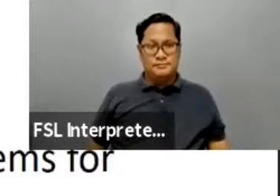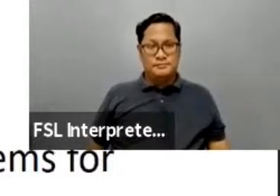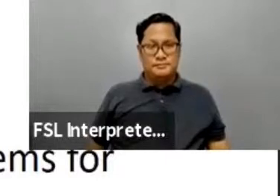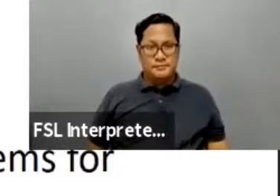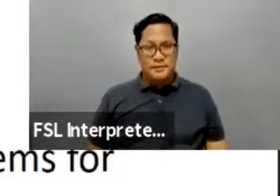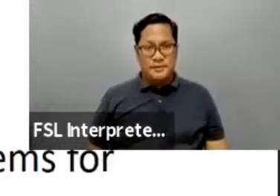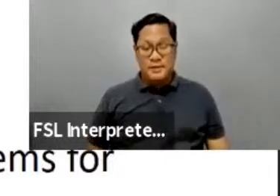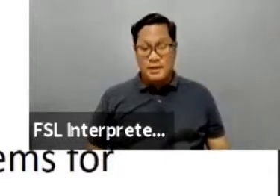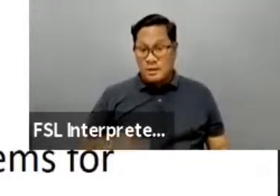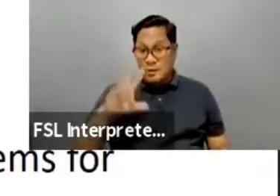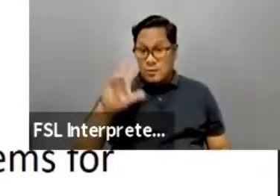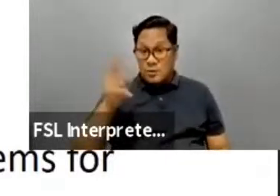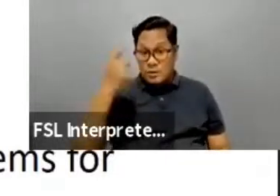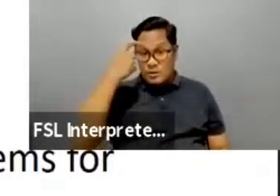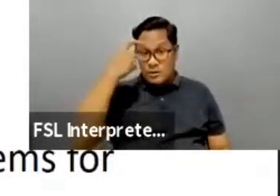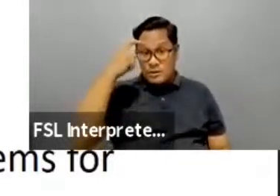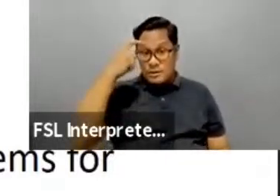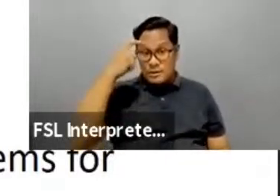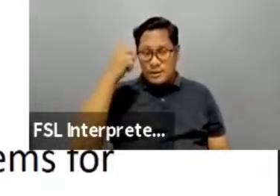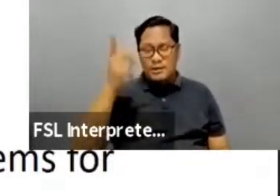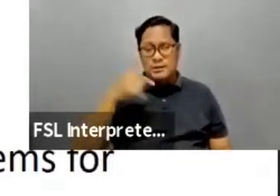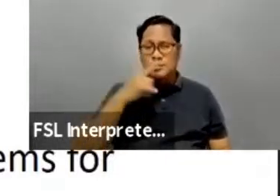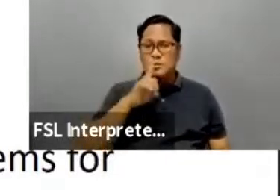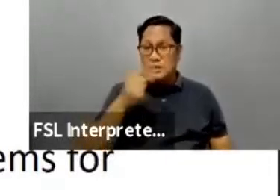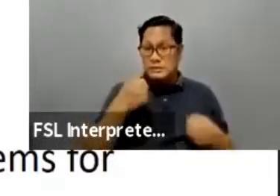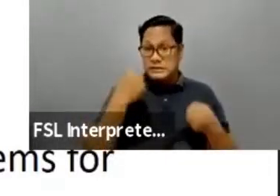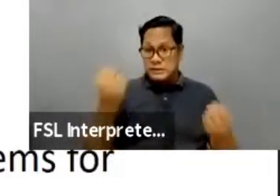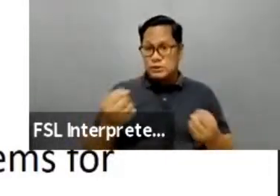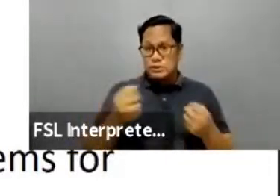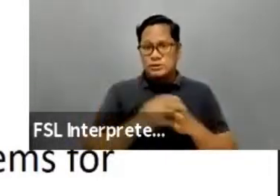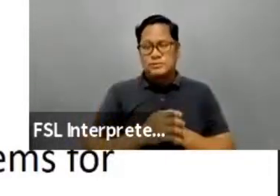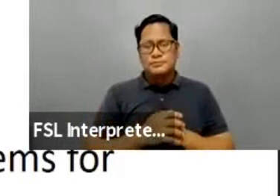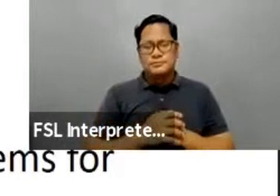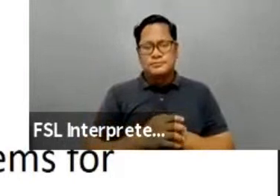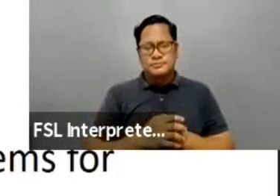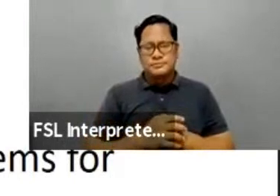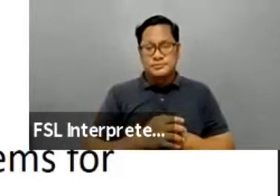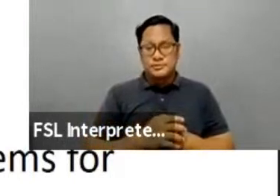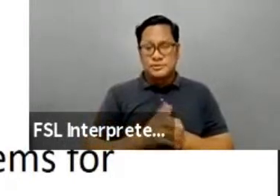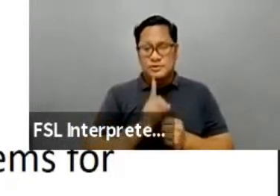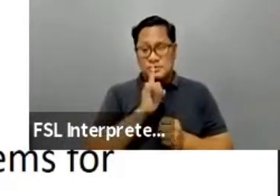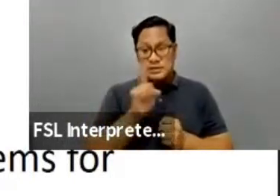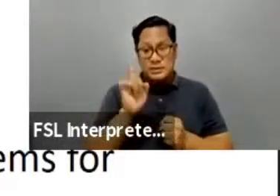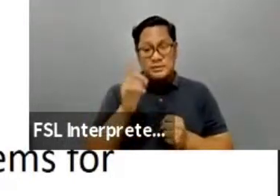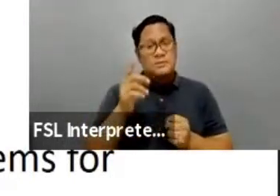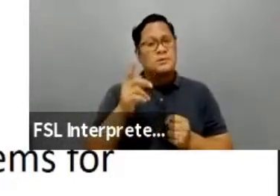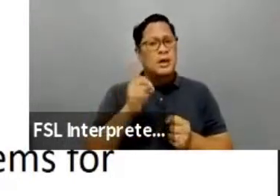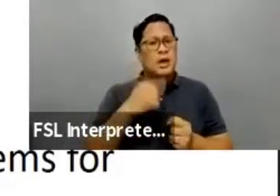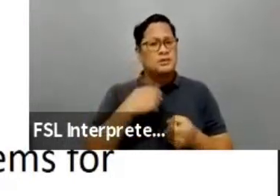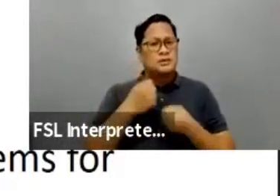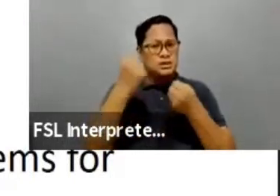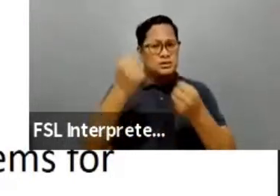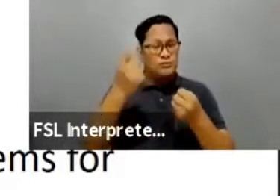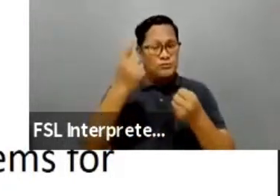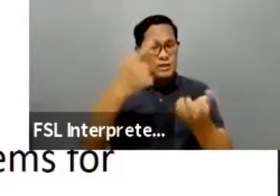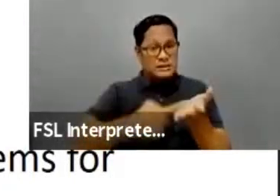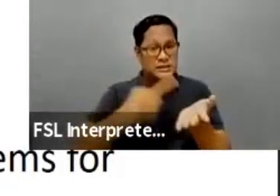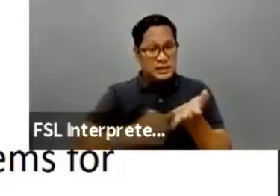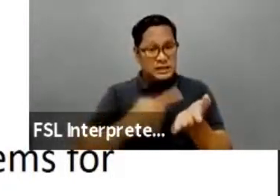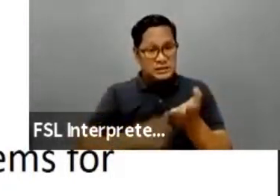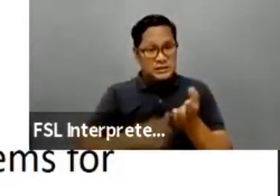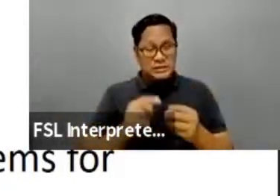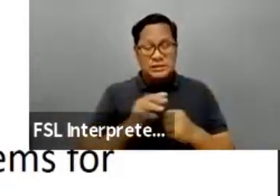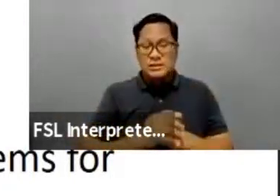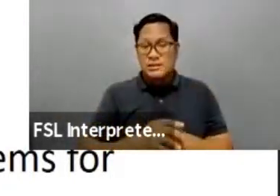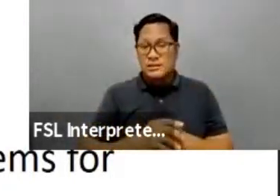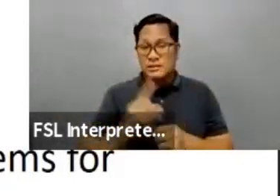So when you think about it, here are just some suggestions. These are just suggestions I give for discussion. There has to be a way